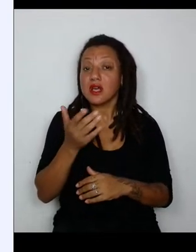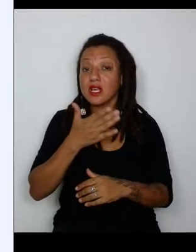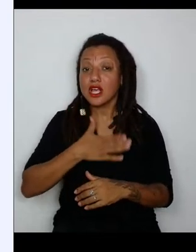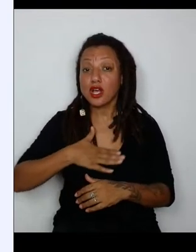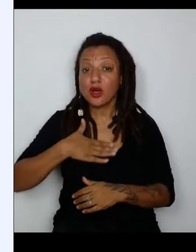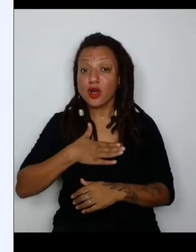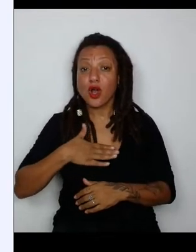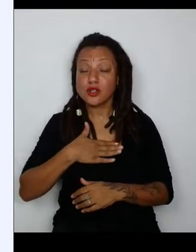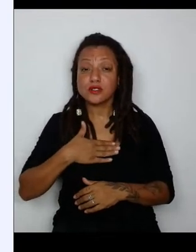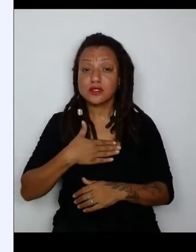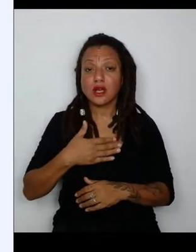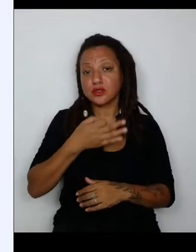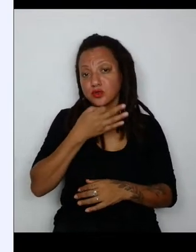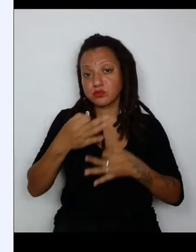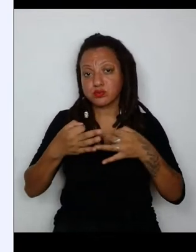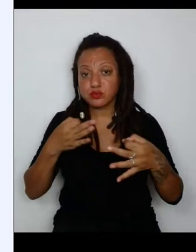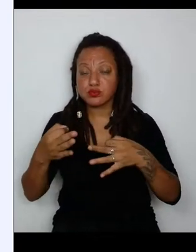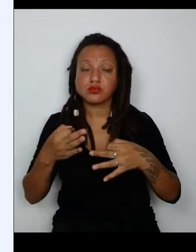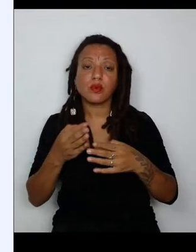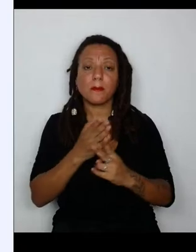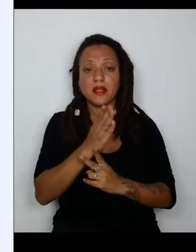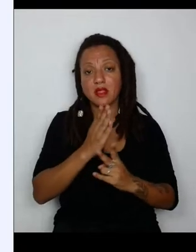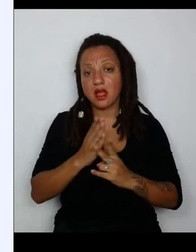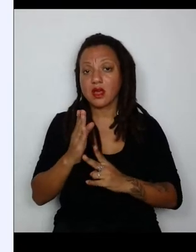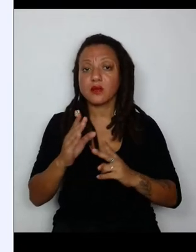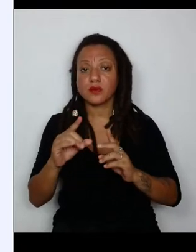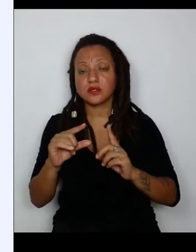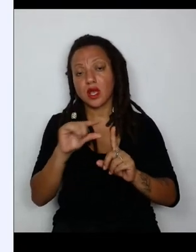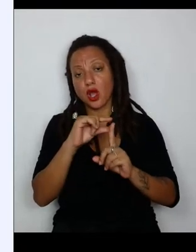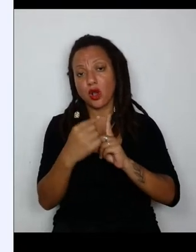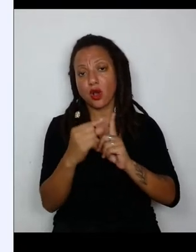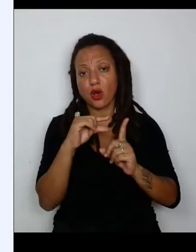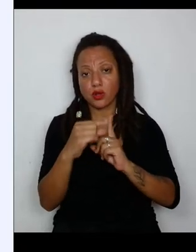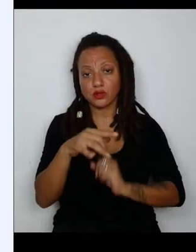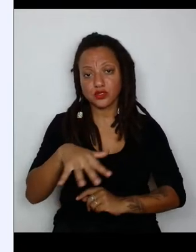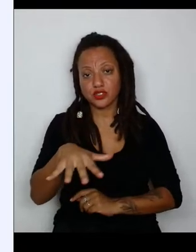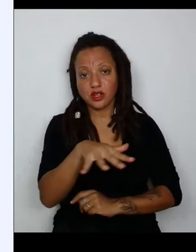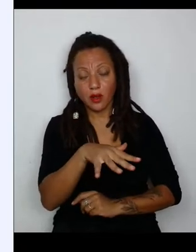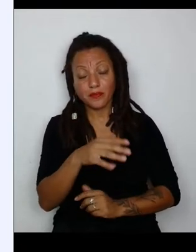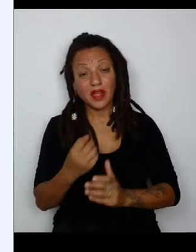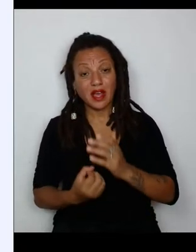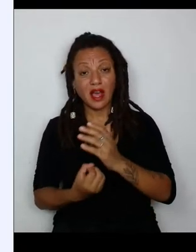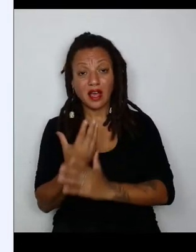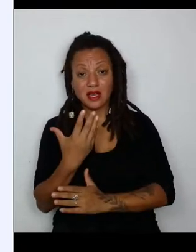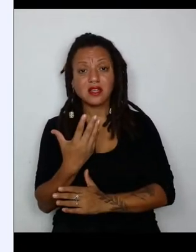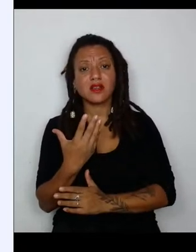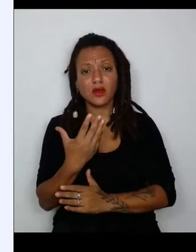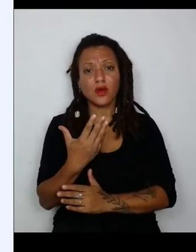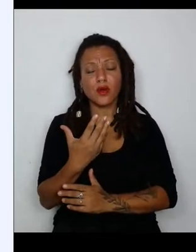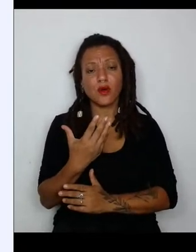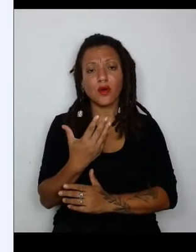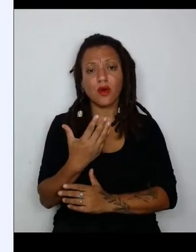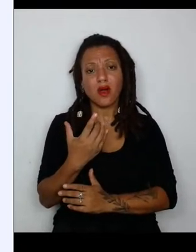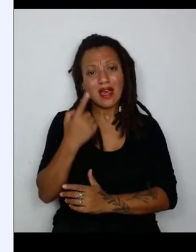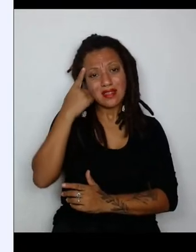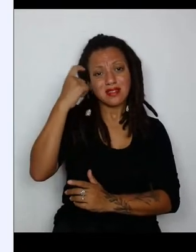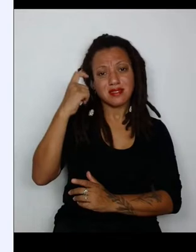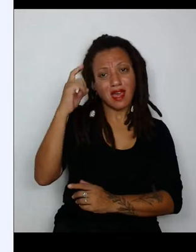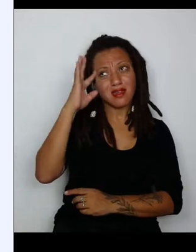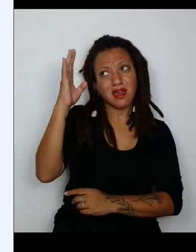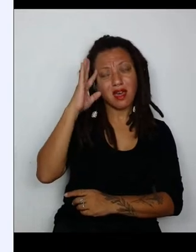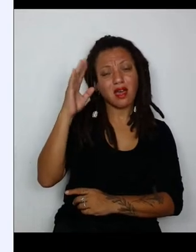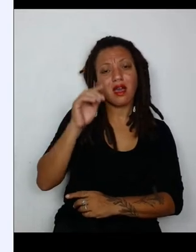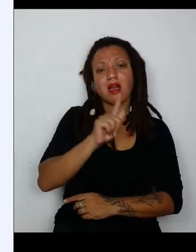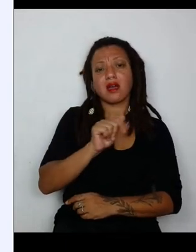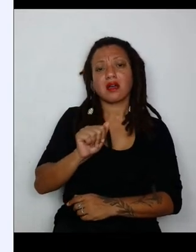largely unnuanced image of gauguin has emerged as predatory womanizer agent of colonialism and